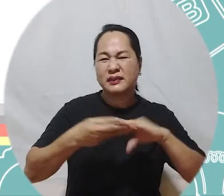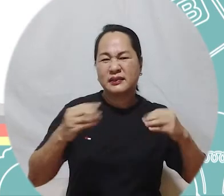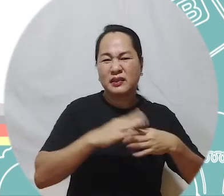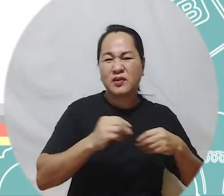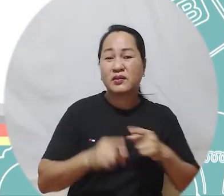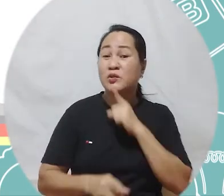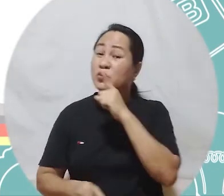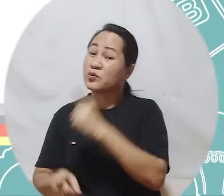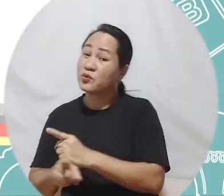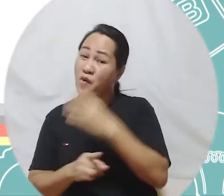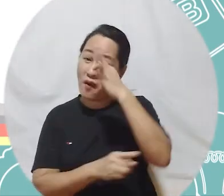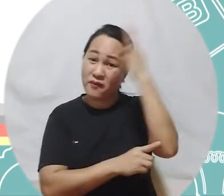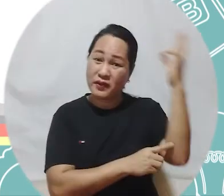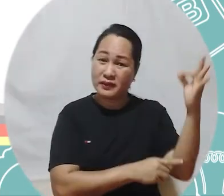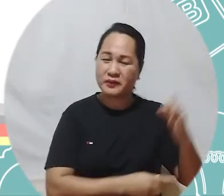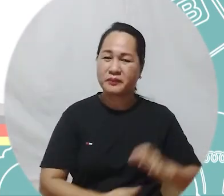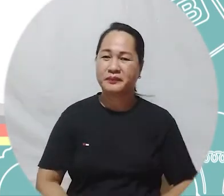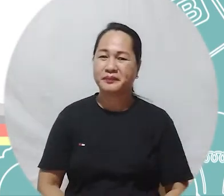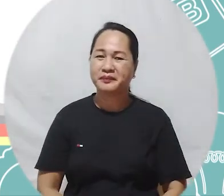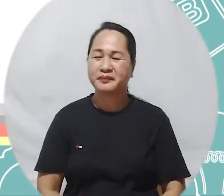Reality or fantasy?